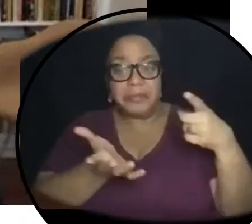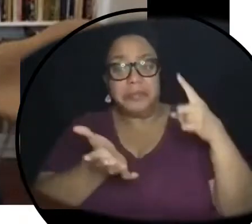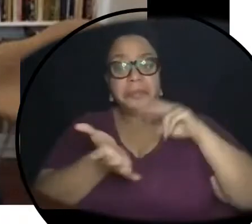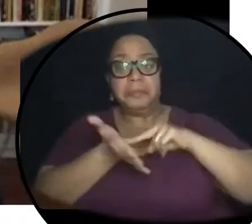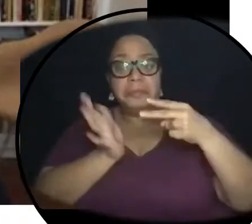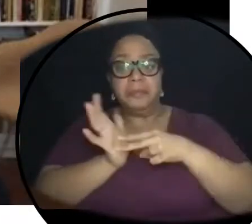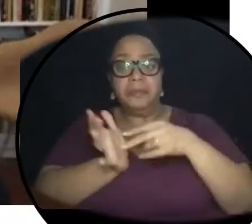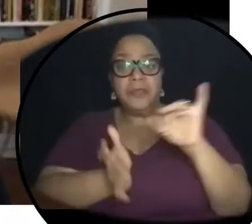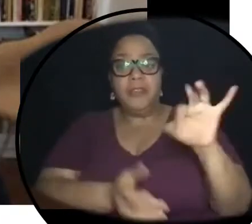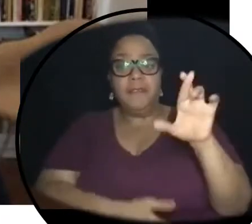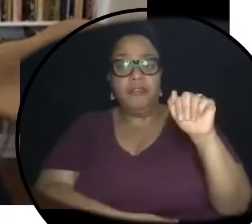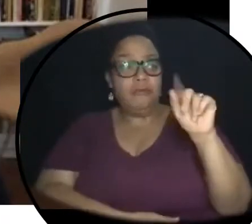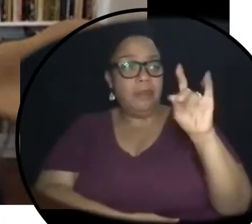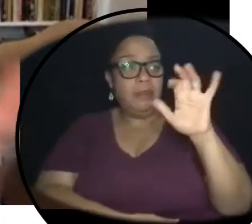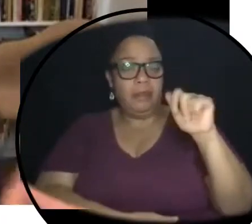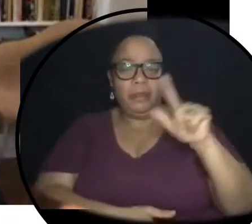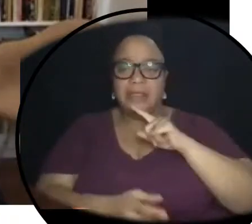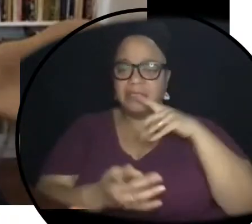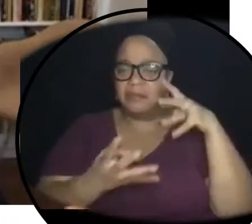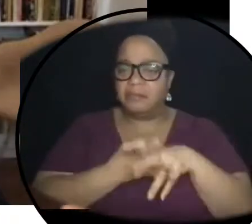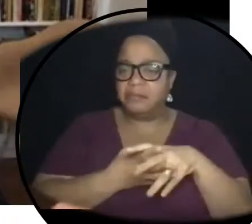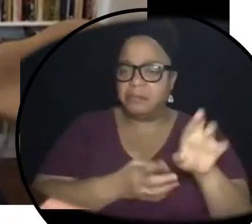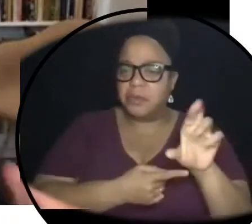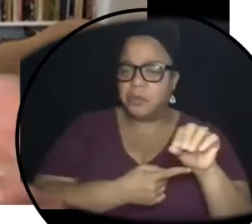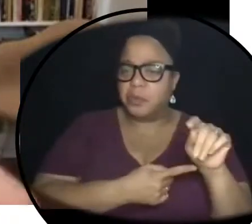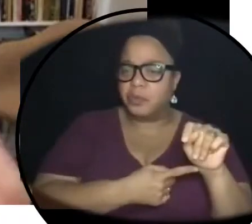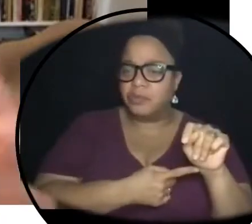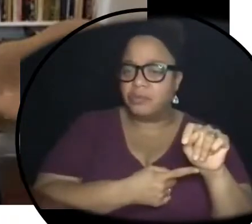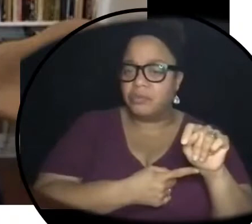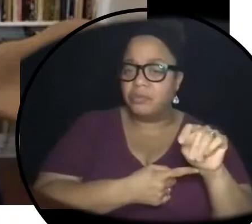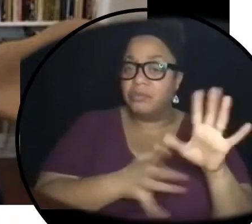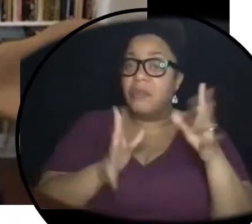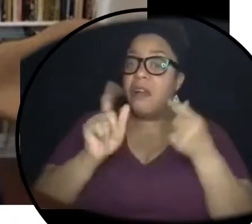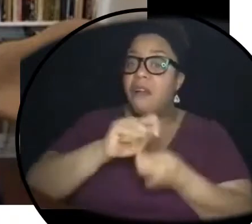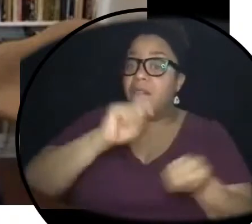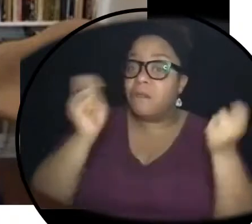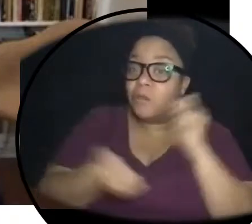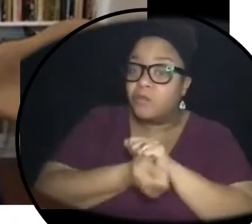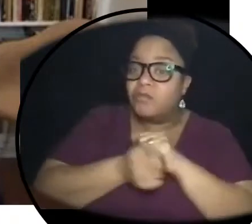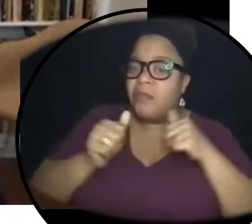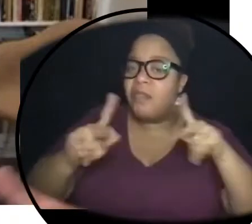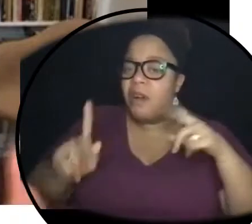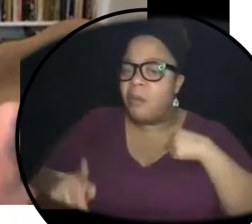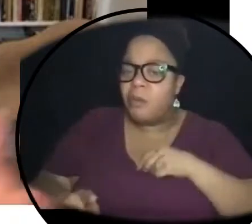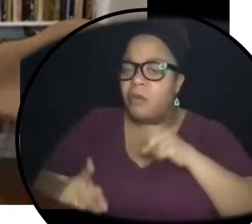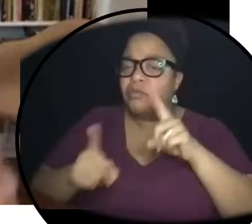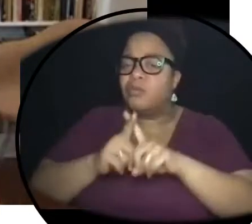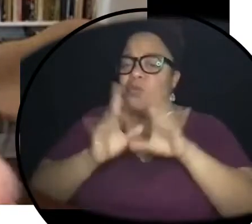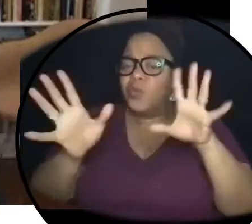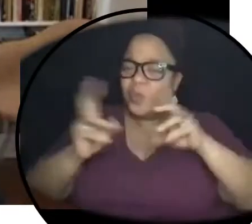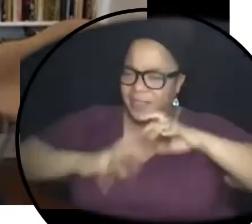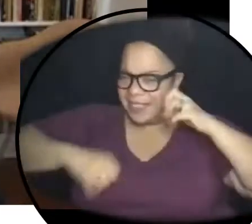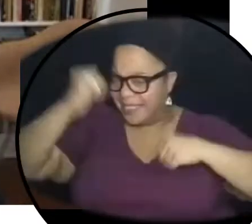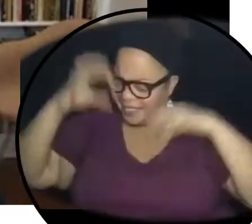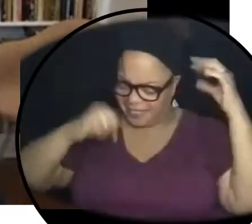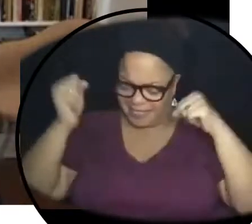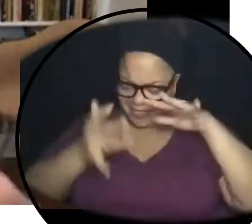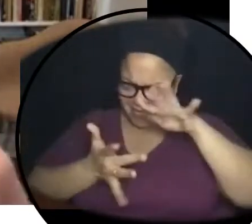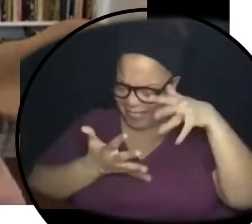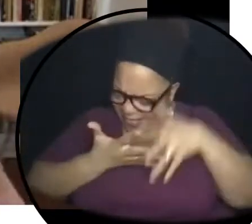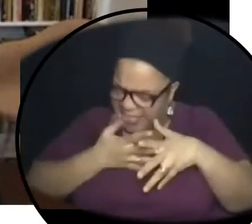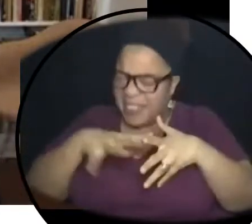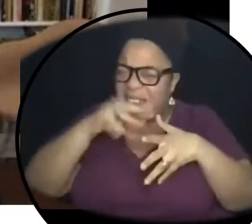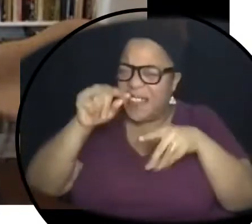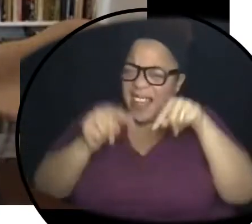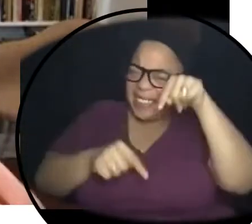community. So I see abolition as a revolutionary perspective. It asks us to understand